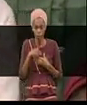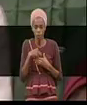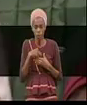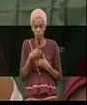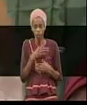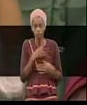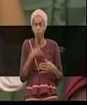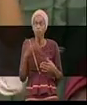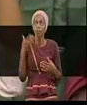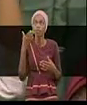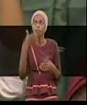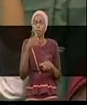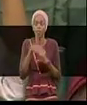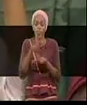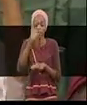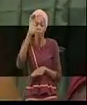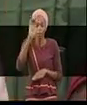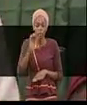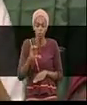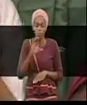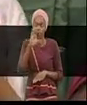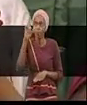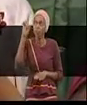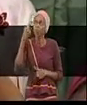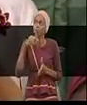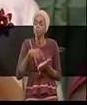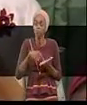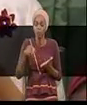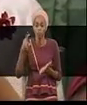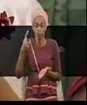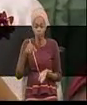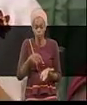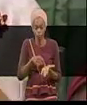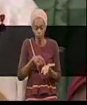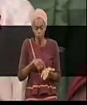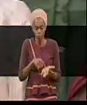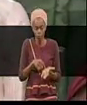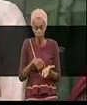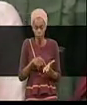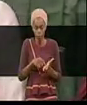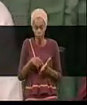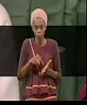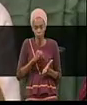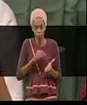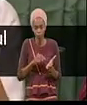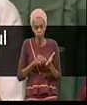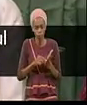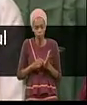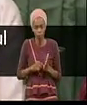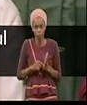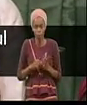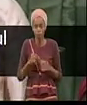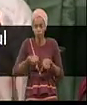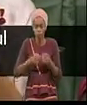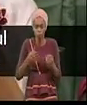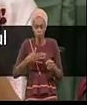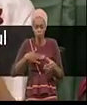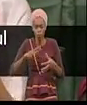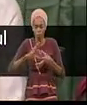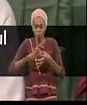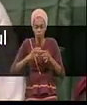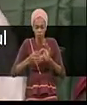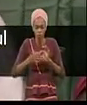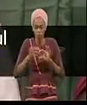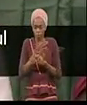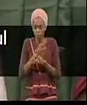then at the cross, you paid the debt I owed, broke my chains, freed